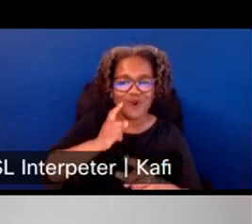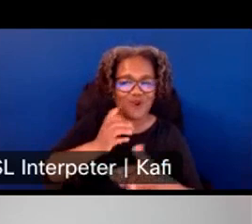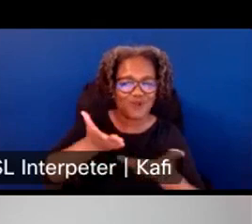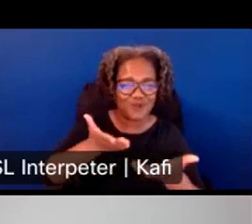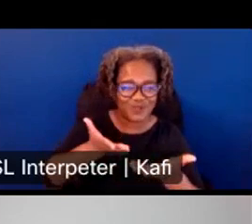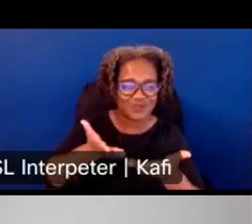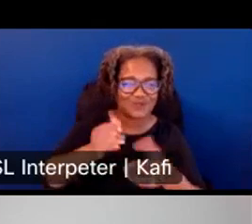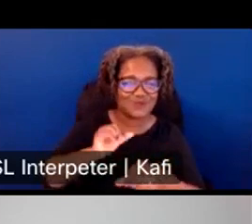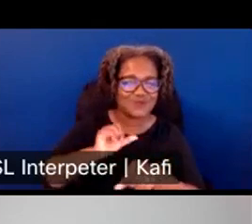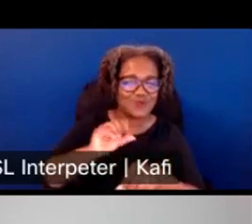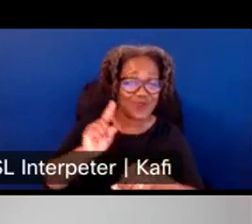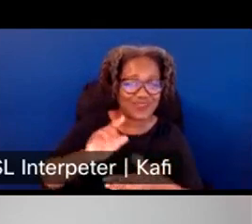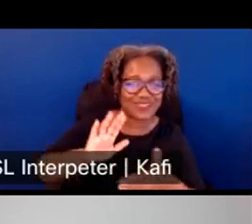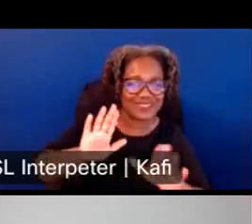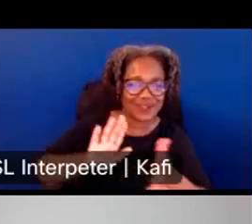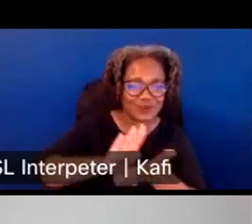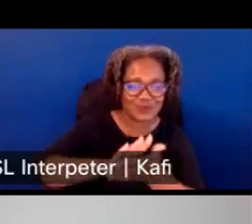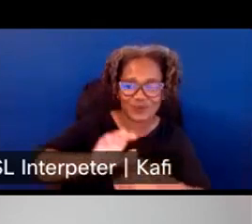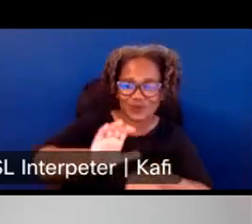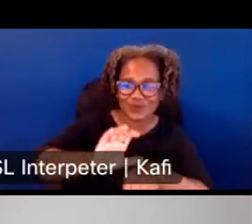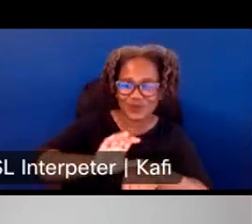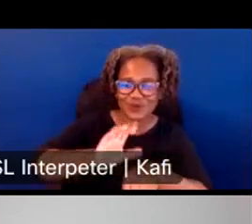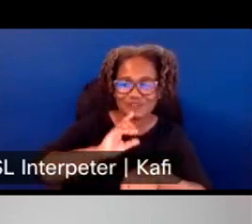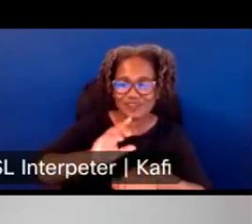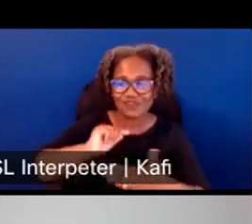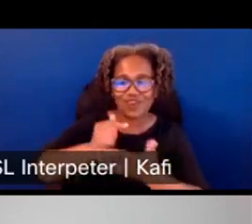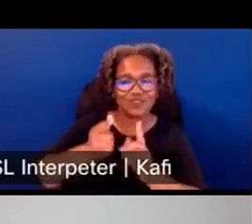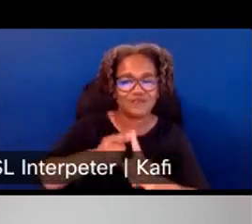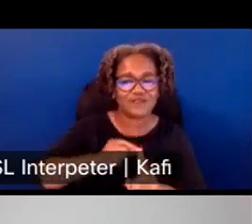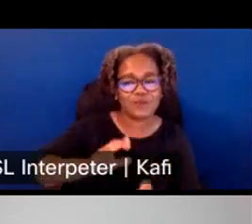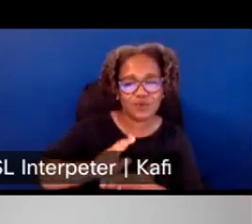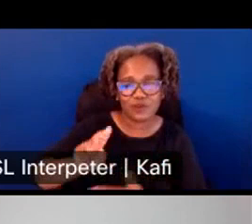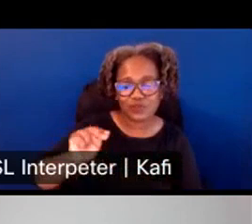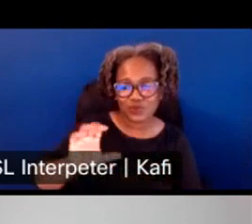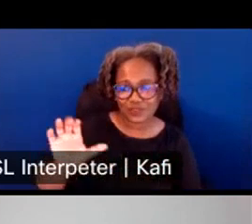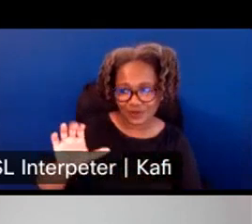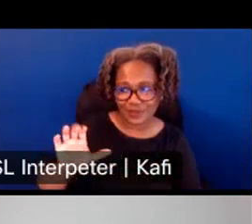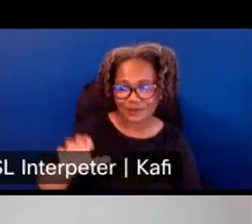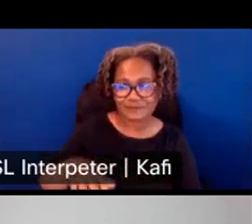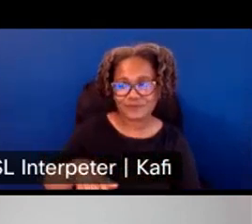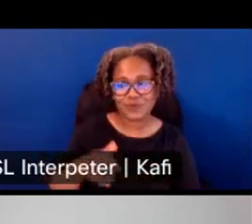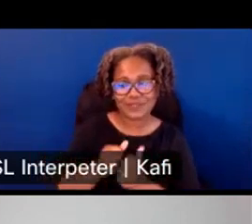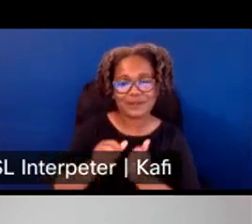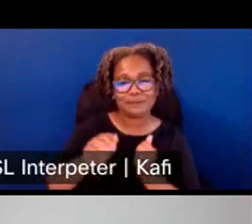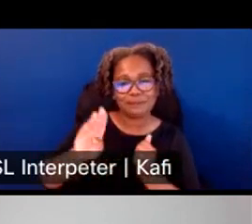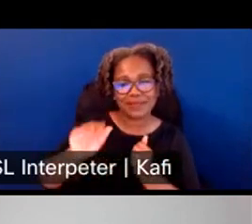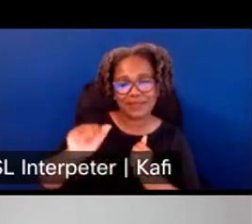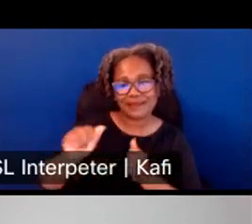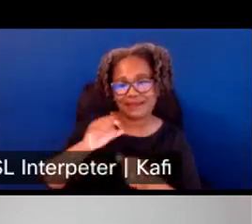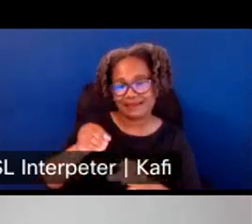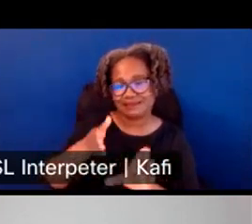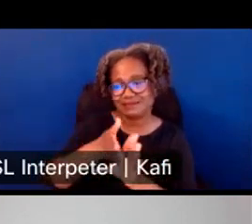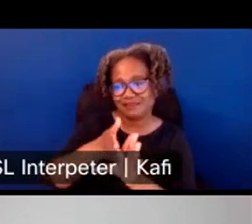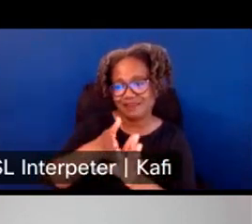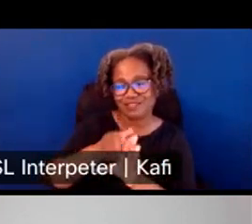childhood education. After graduation, she became acquainted with Dudley Products and joined the Dudley brand as a